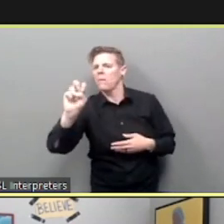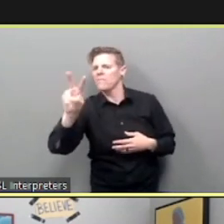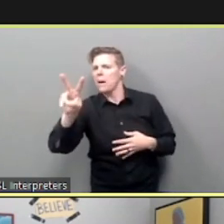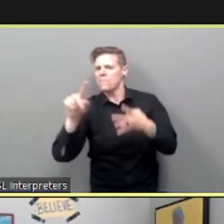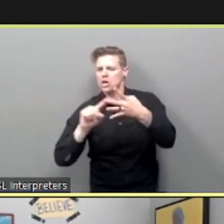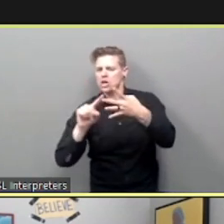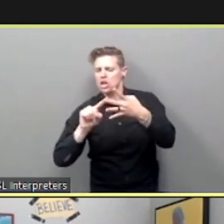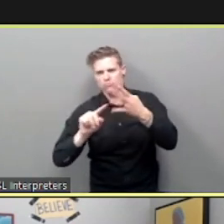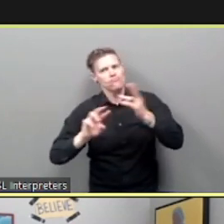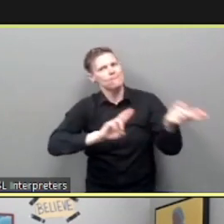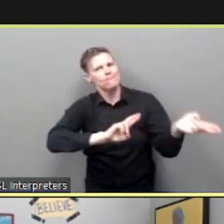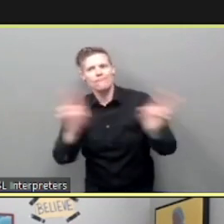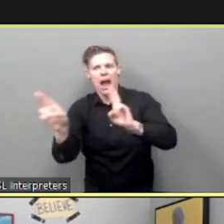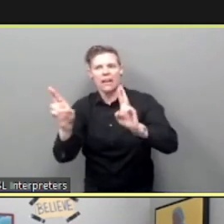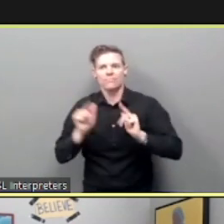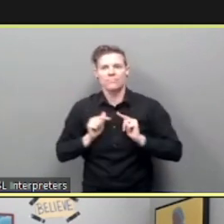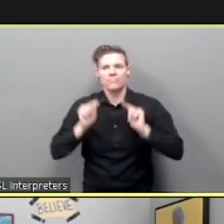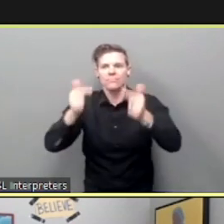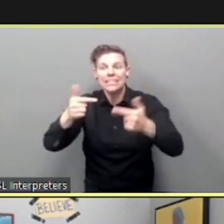slide.